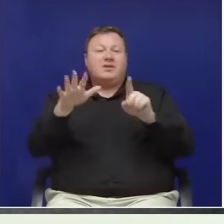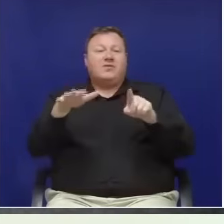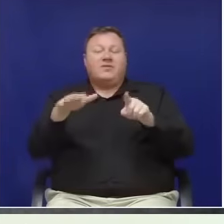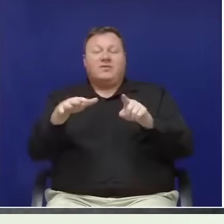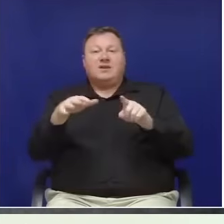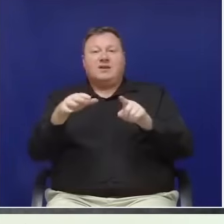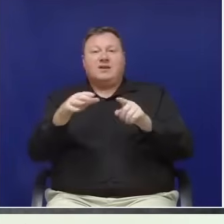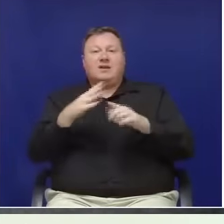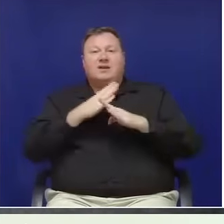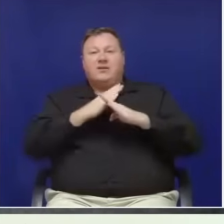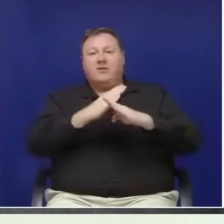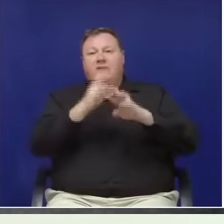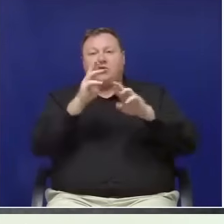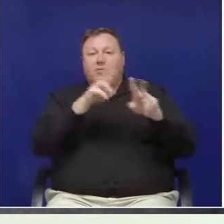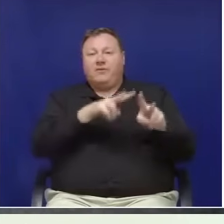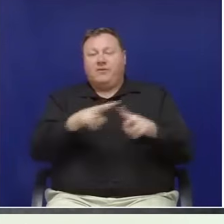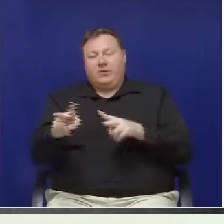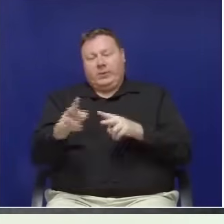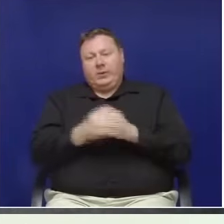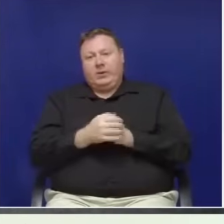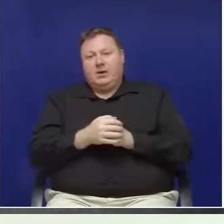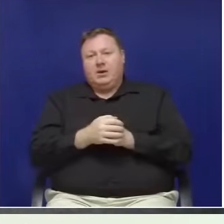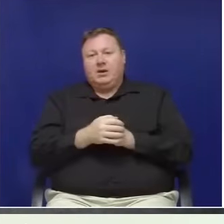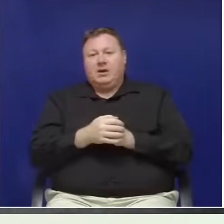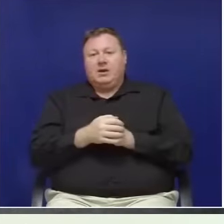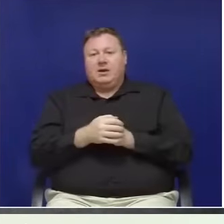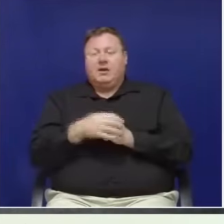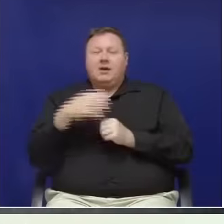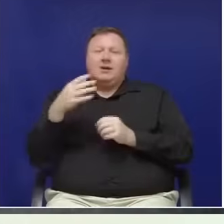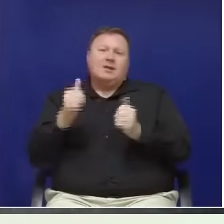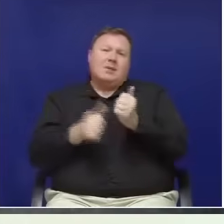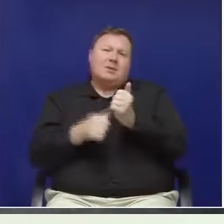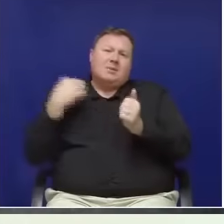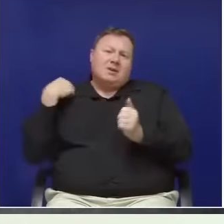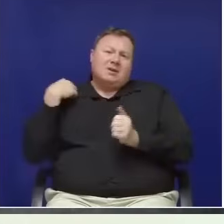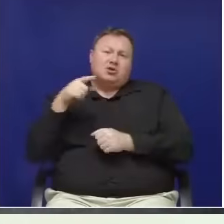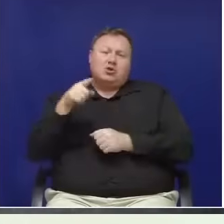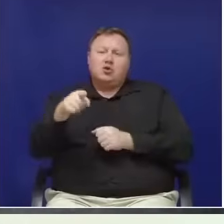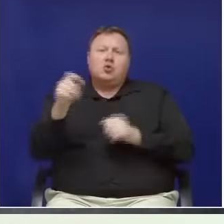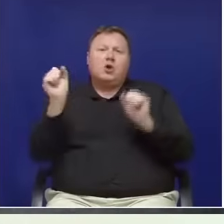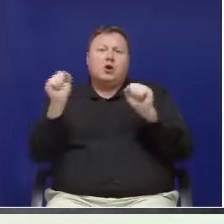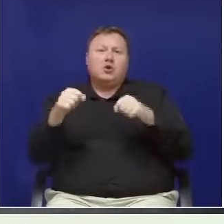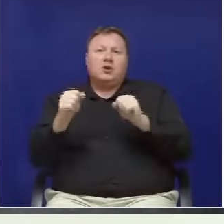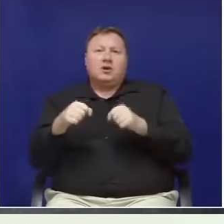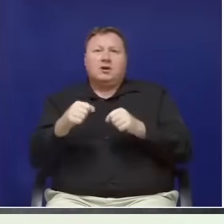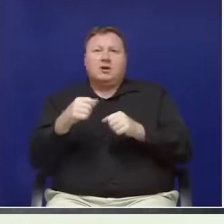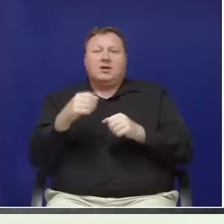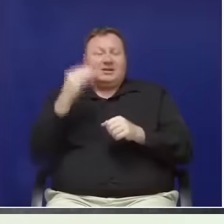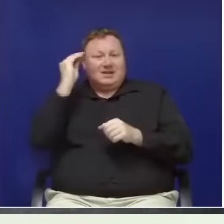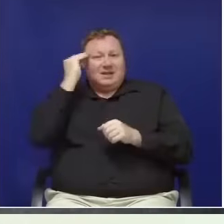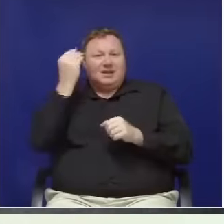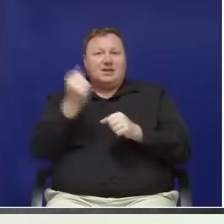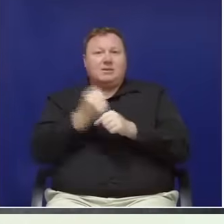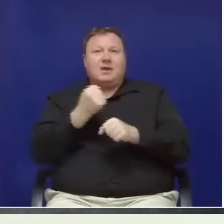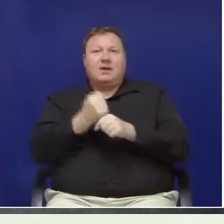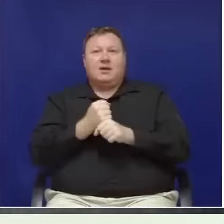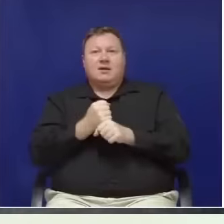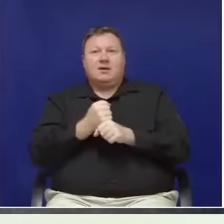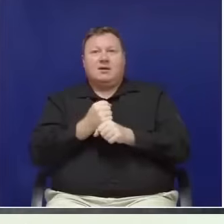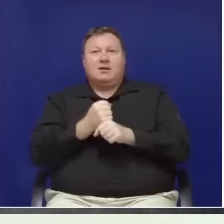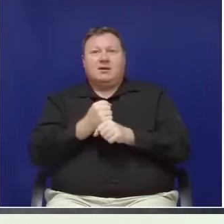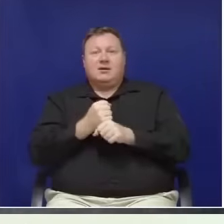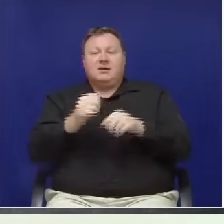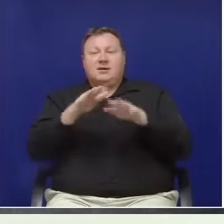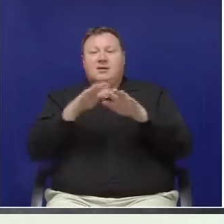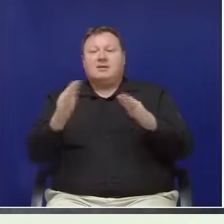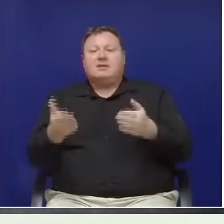Review. Surely, Deputy Minister, you will agree that it only makes sense to come and table to the Portfolio